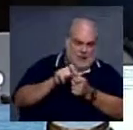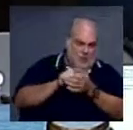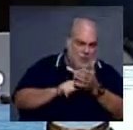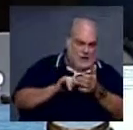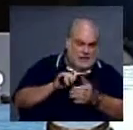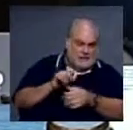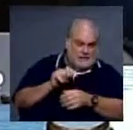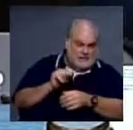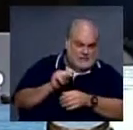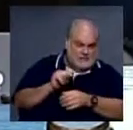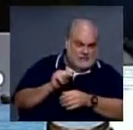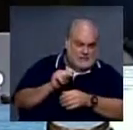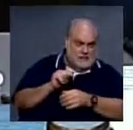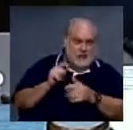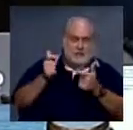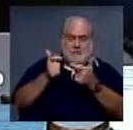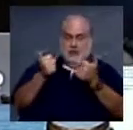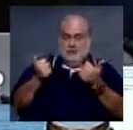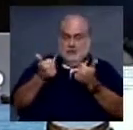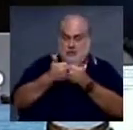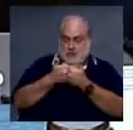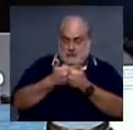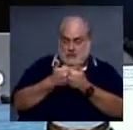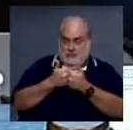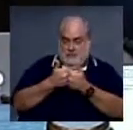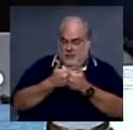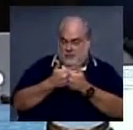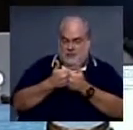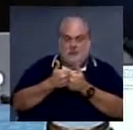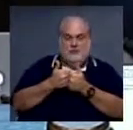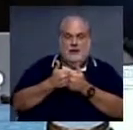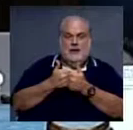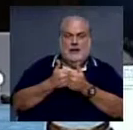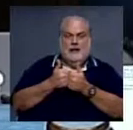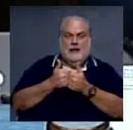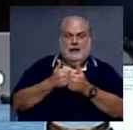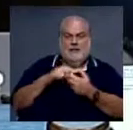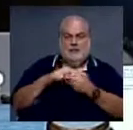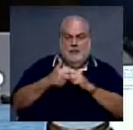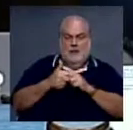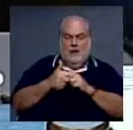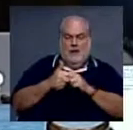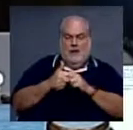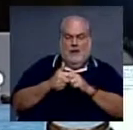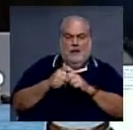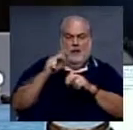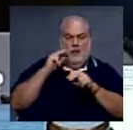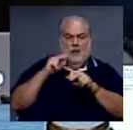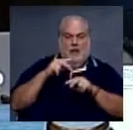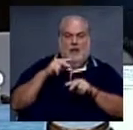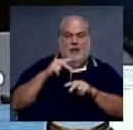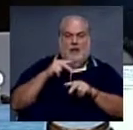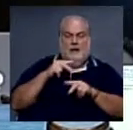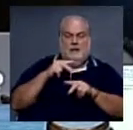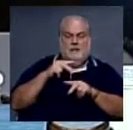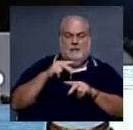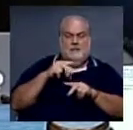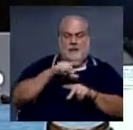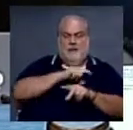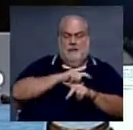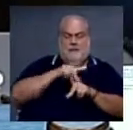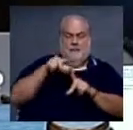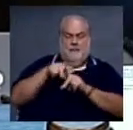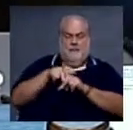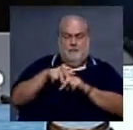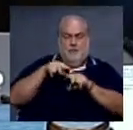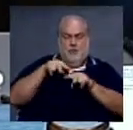biggest challenges we've got, and you've seen the inconsistency out of the state on the issue of our parolees. I mean, while we've been talking about